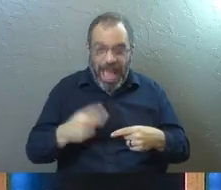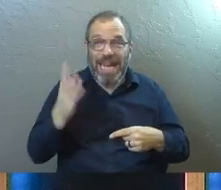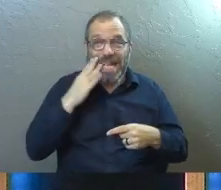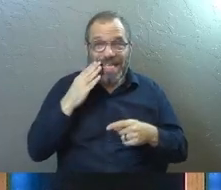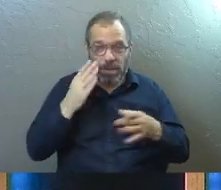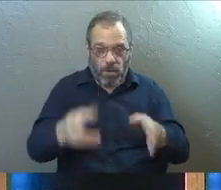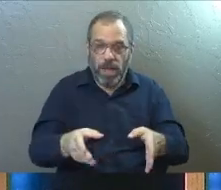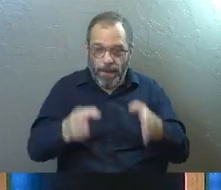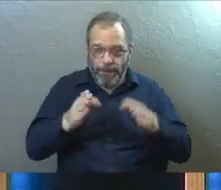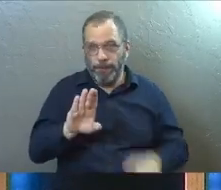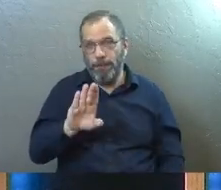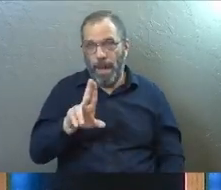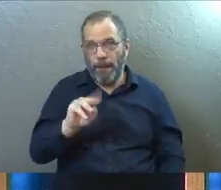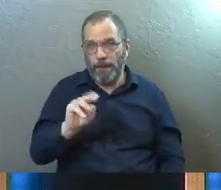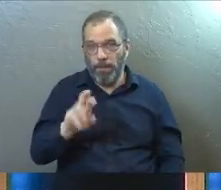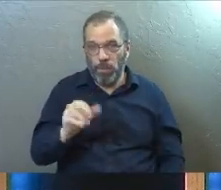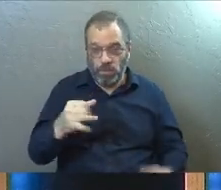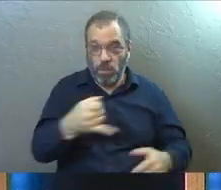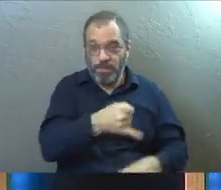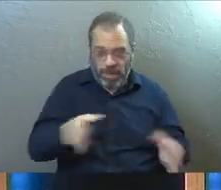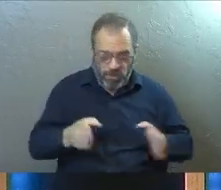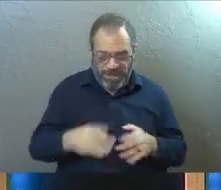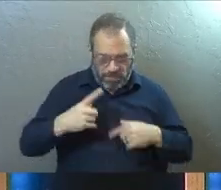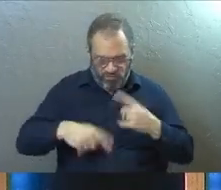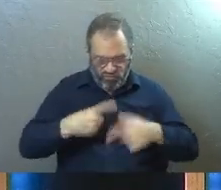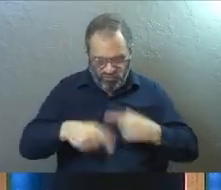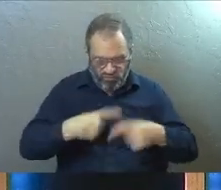go. Praise God.